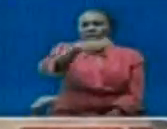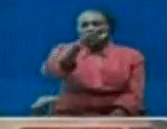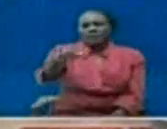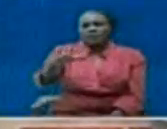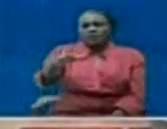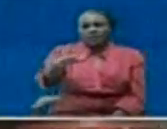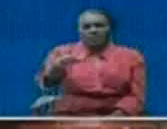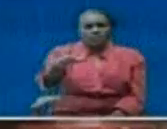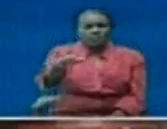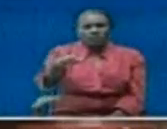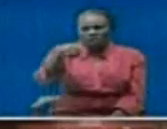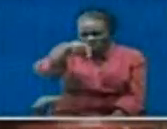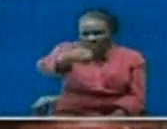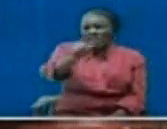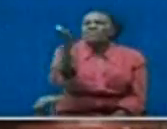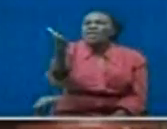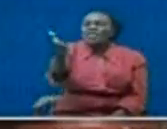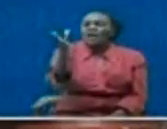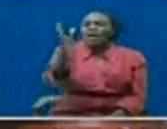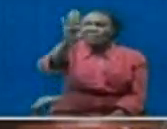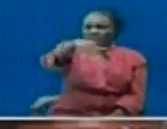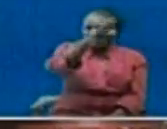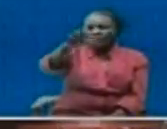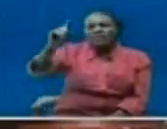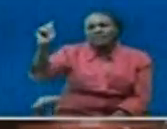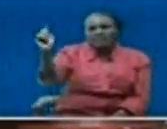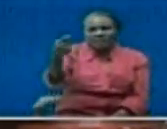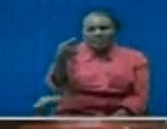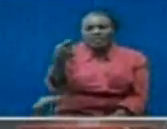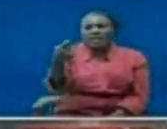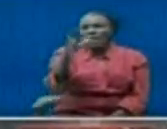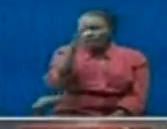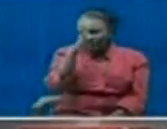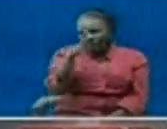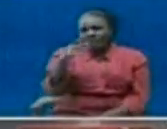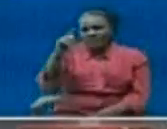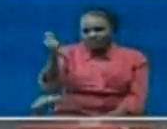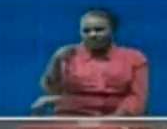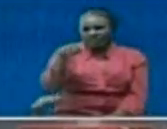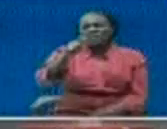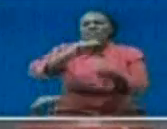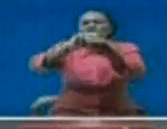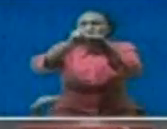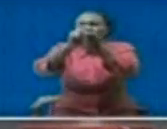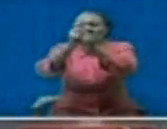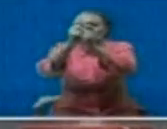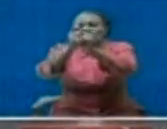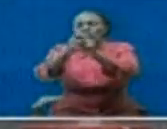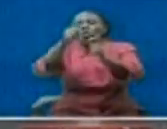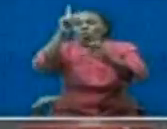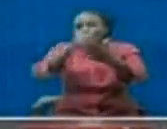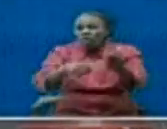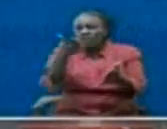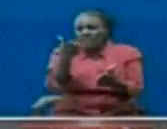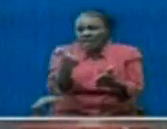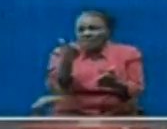fault, basically? Isn't you people in that house? Yes. The parliament of Kenya has let down Kenyans by going out and amending what actually, if